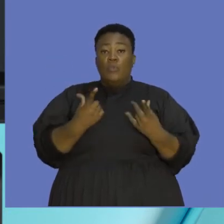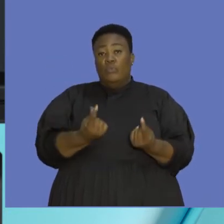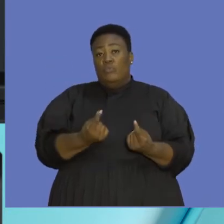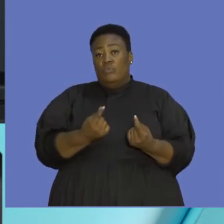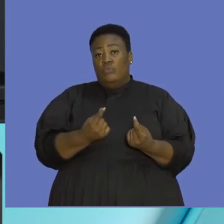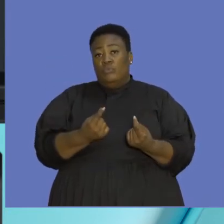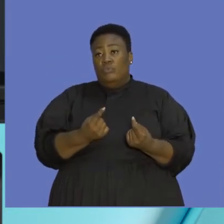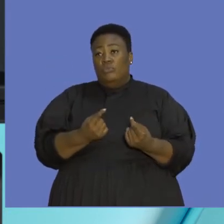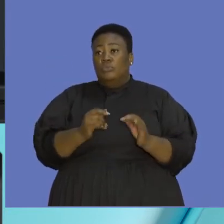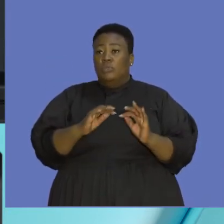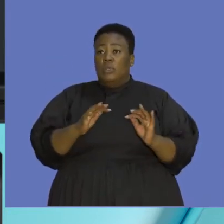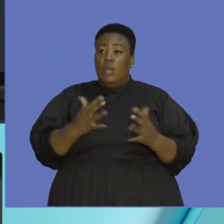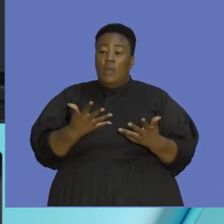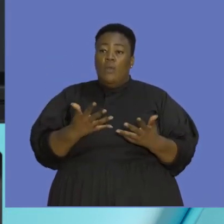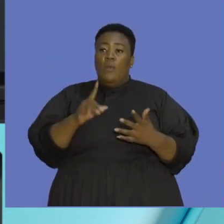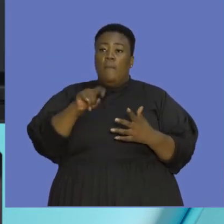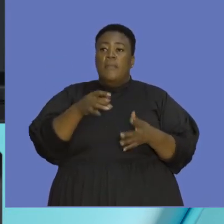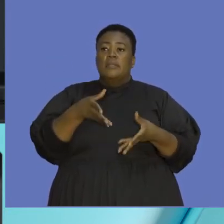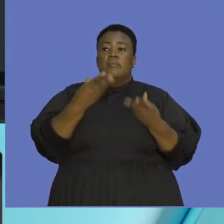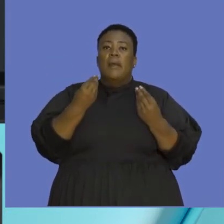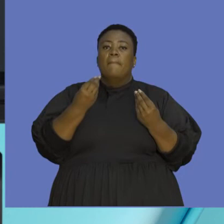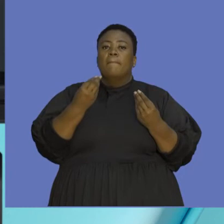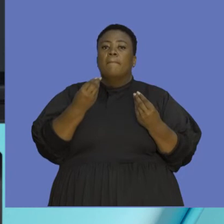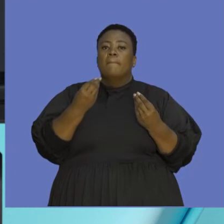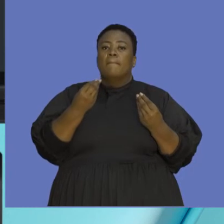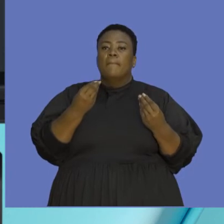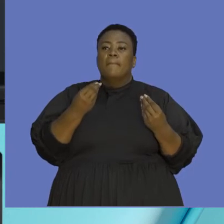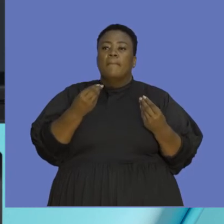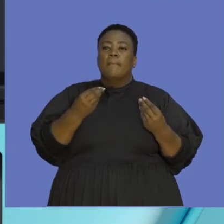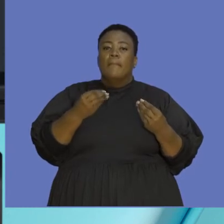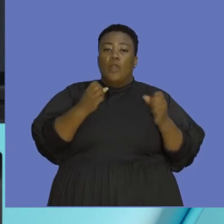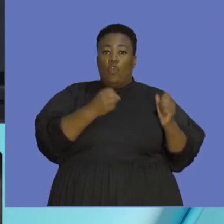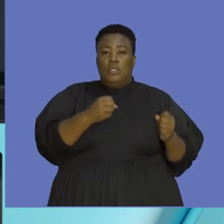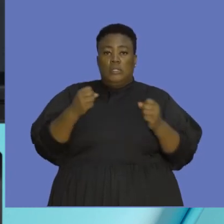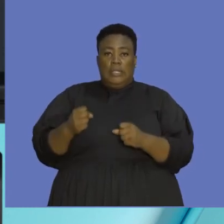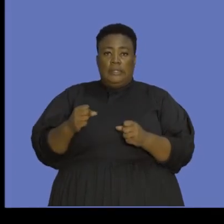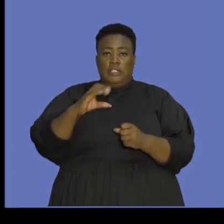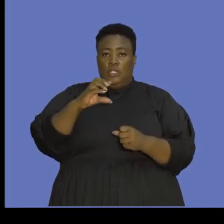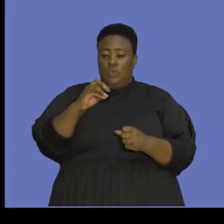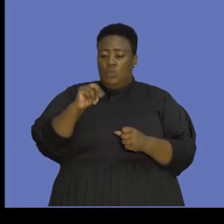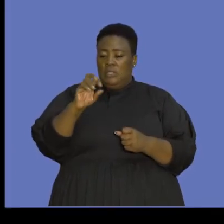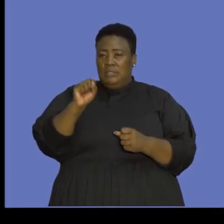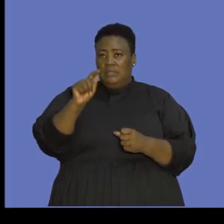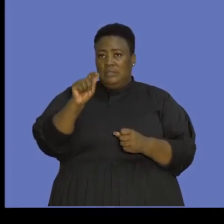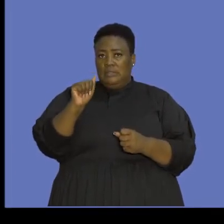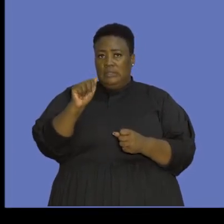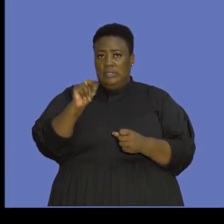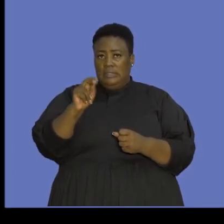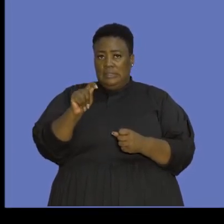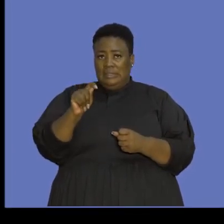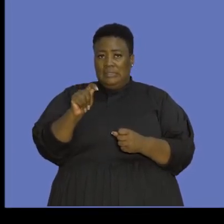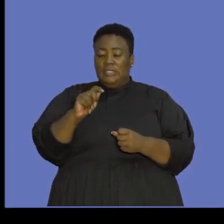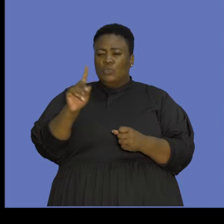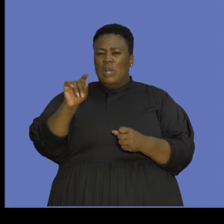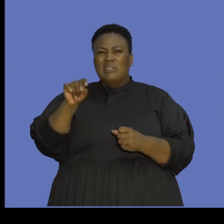of that sign is by getting a constant. The constant is 1,